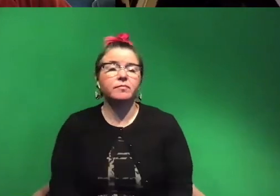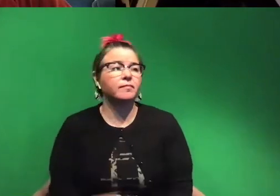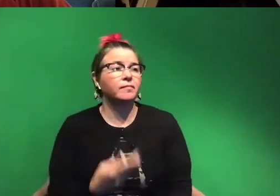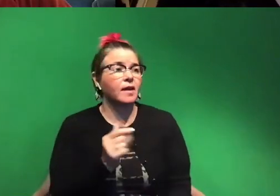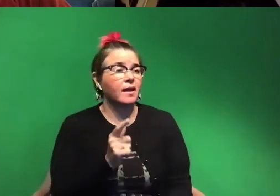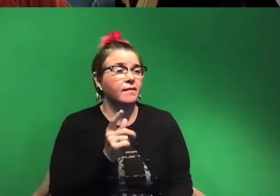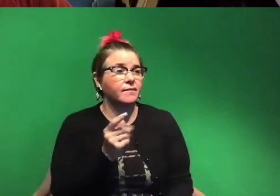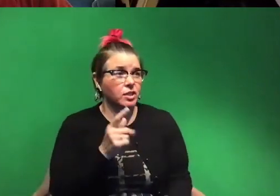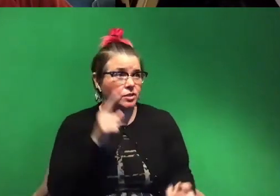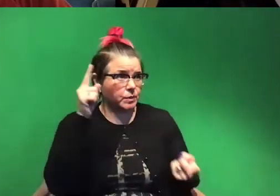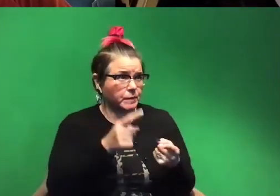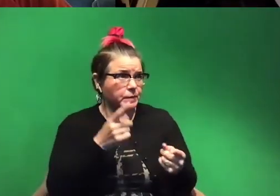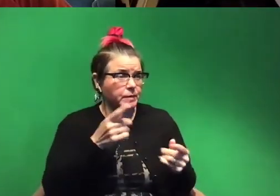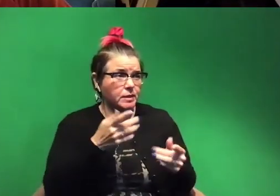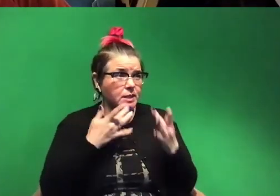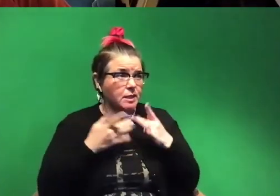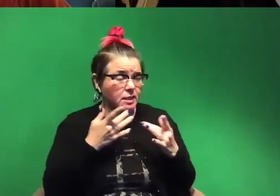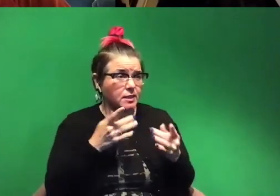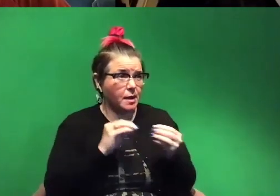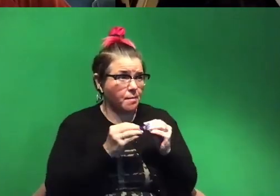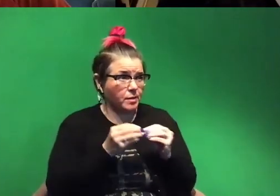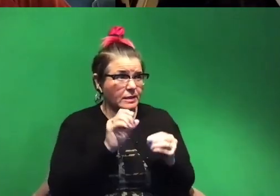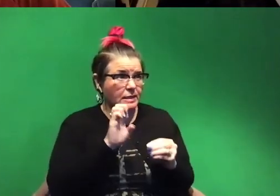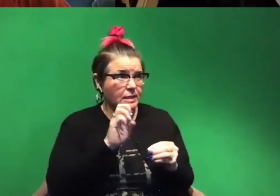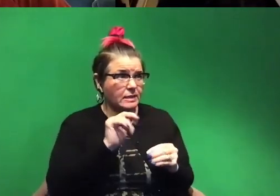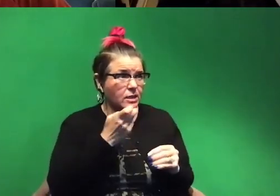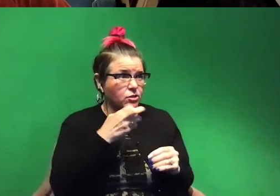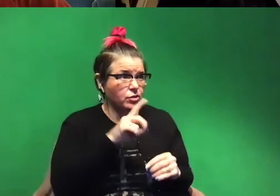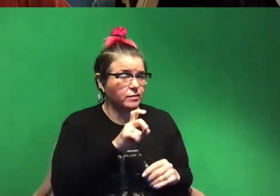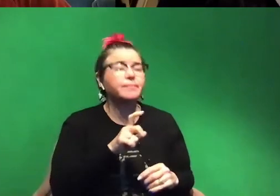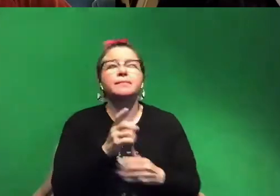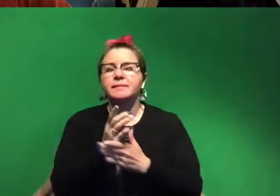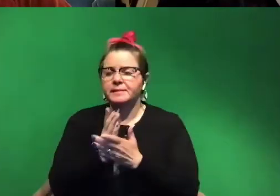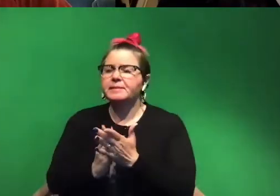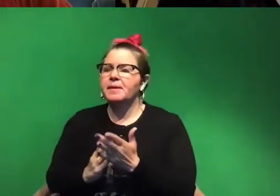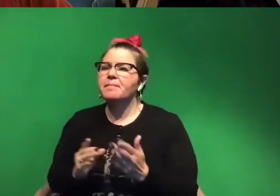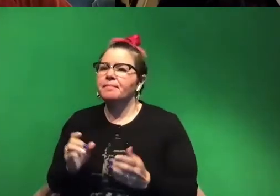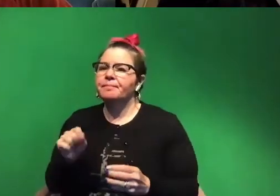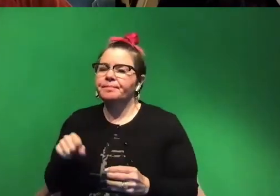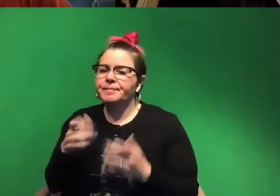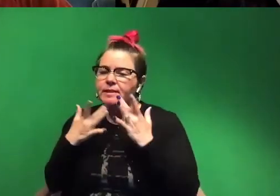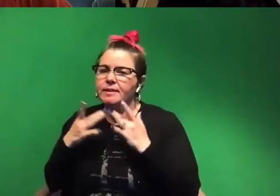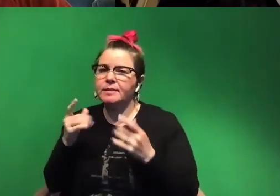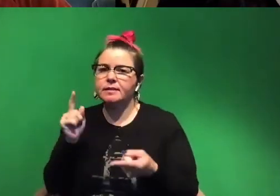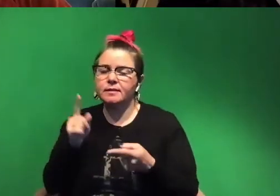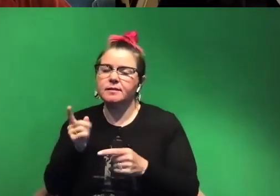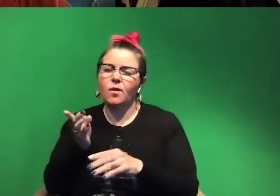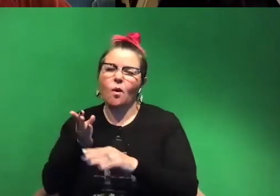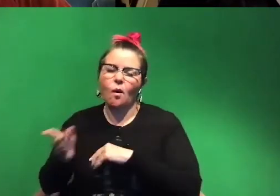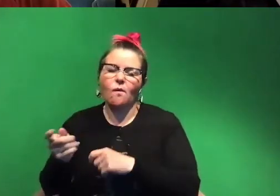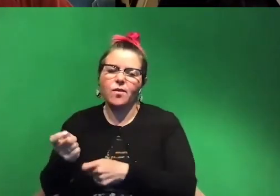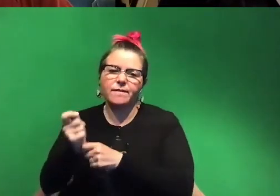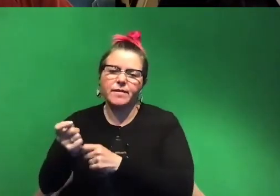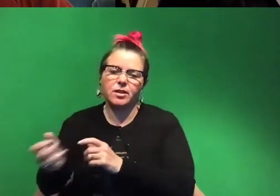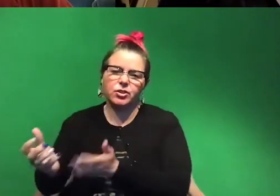endangered? Some of them are, yeah. So there are some species, which again, I believe have been overfished. And